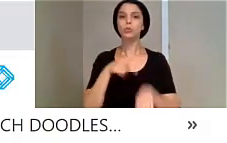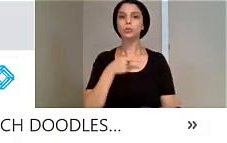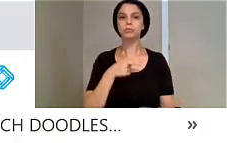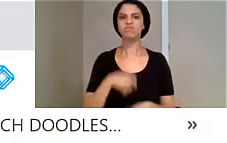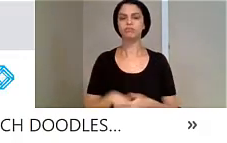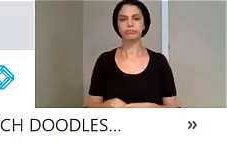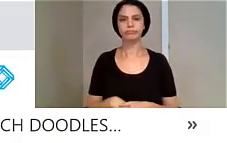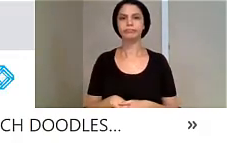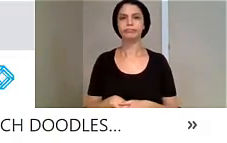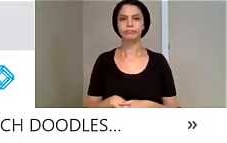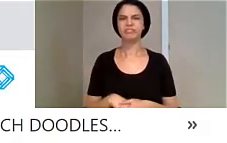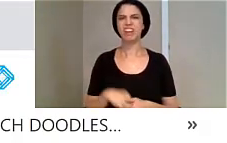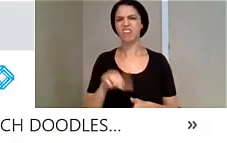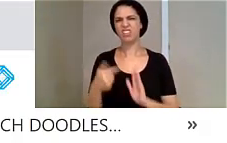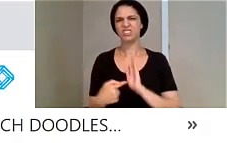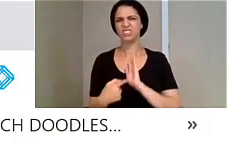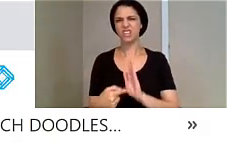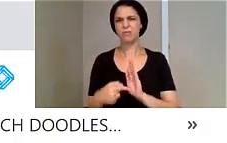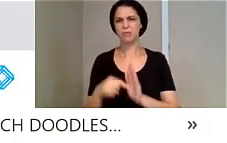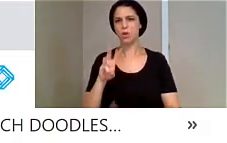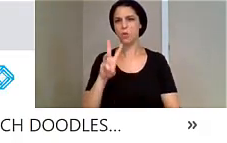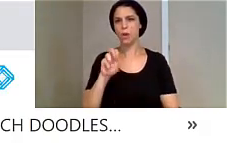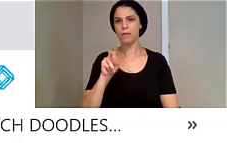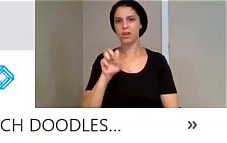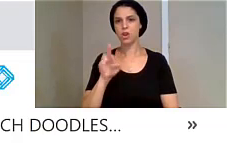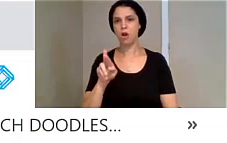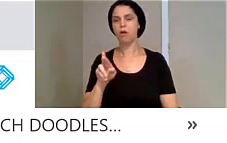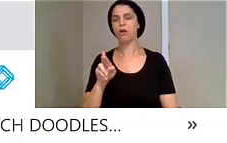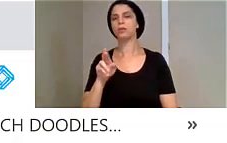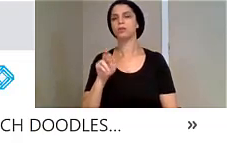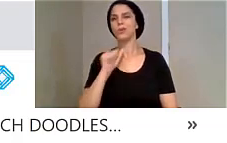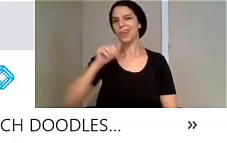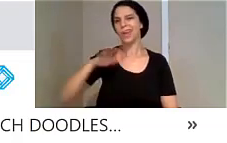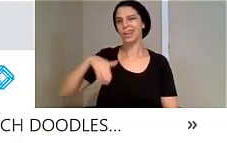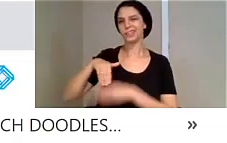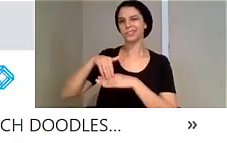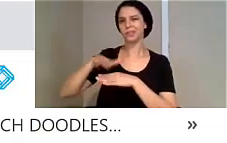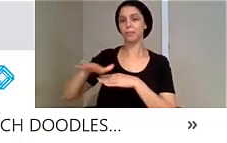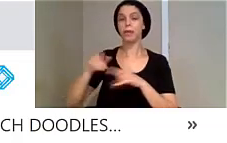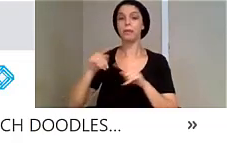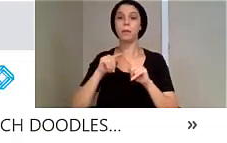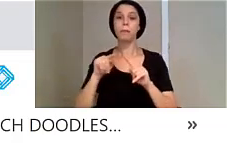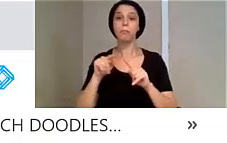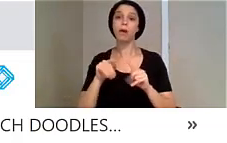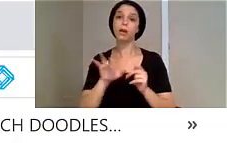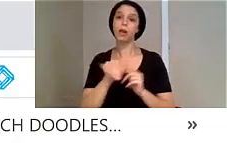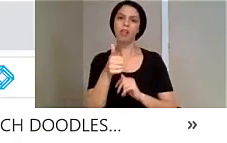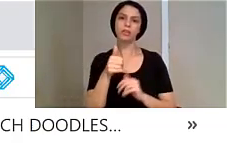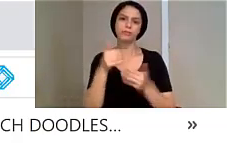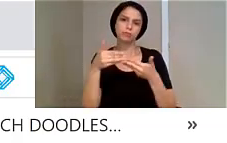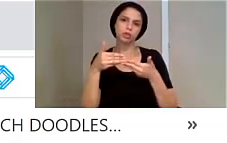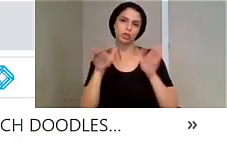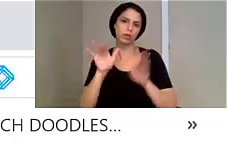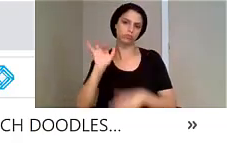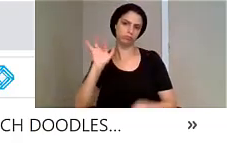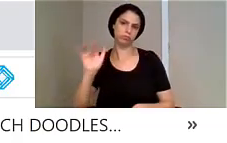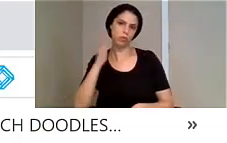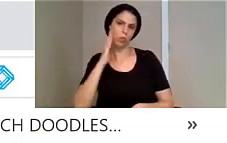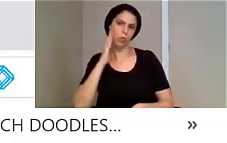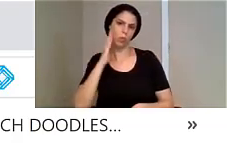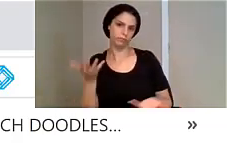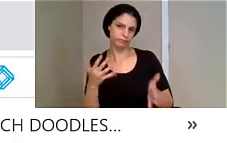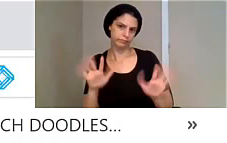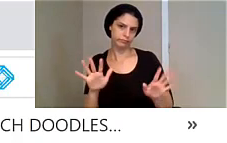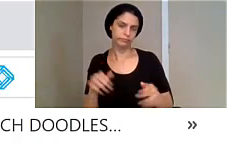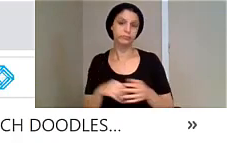go through or other webinars where I'm doing this, so I don't want to submit mine yet, but they would just click on submit. And once